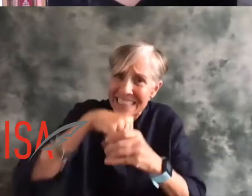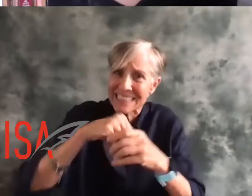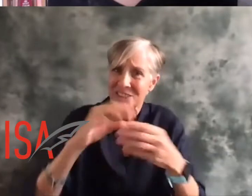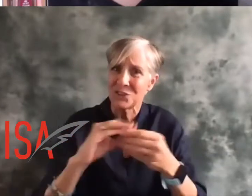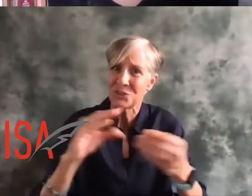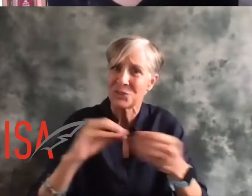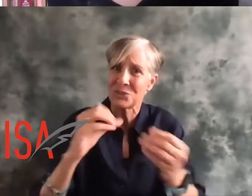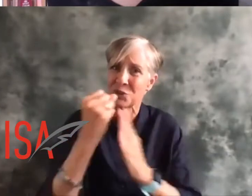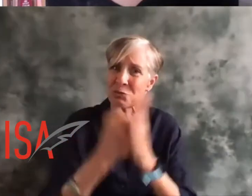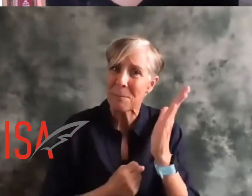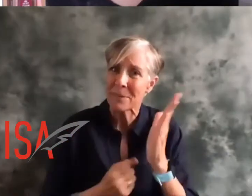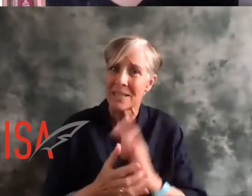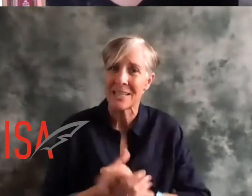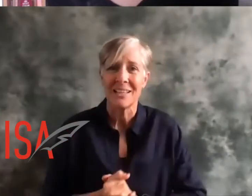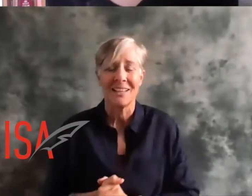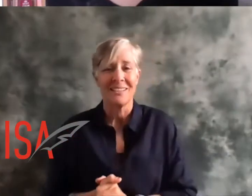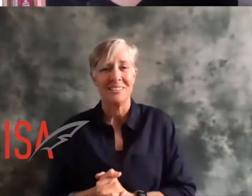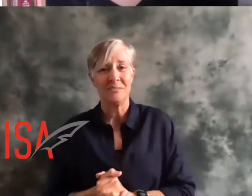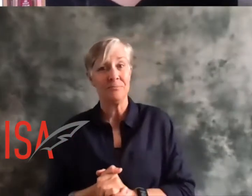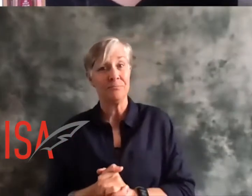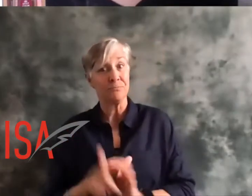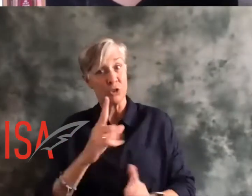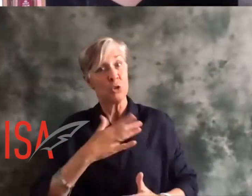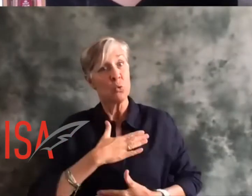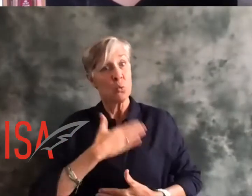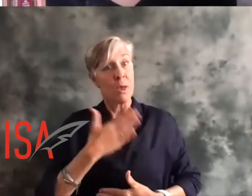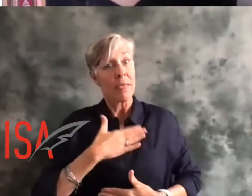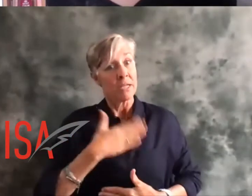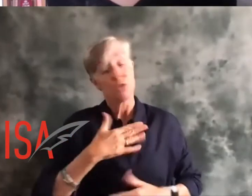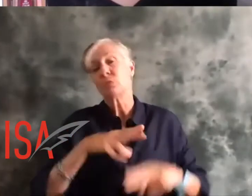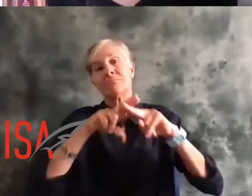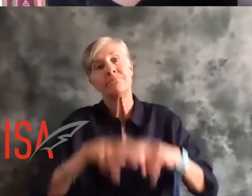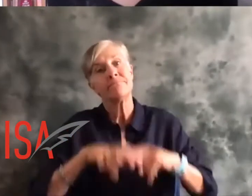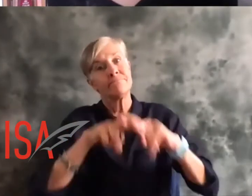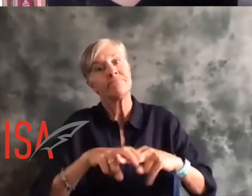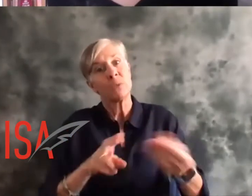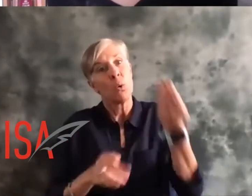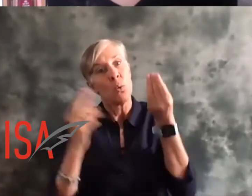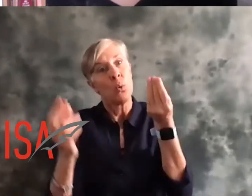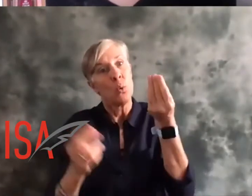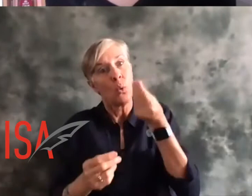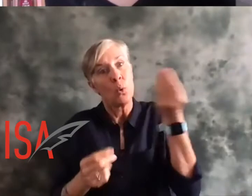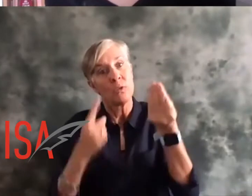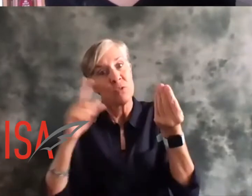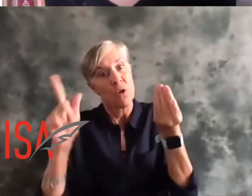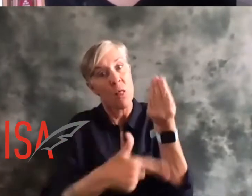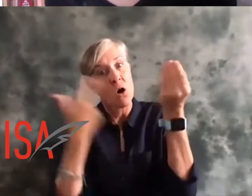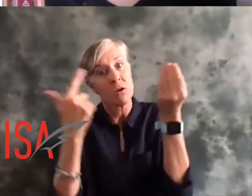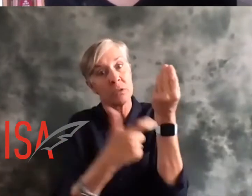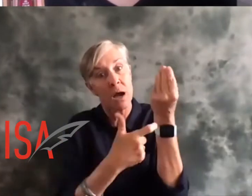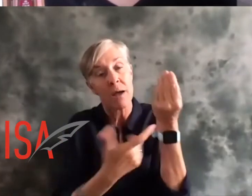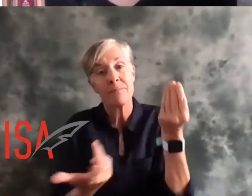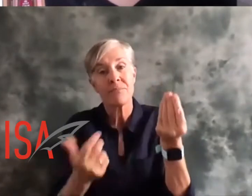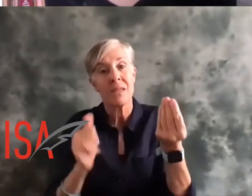And so are you willing to sit with that? And this is where that second question comes in, which is pivoting right off that